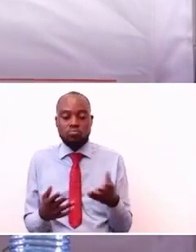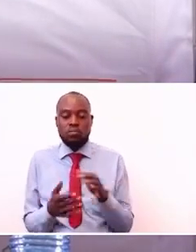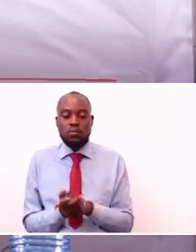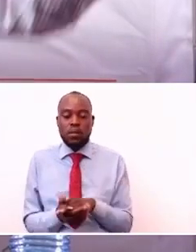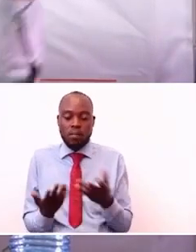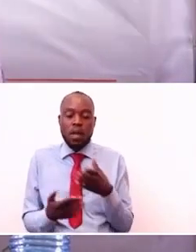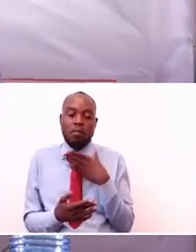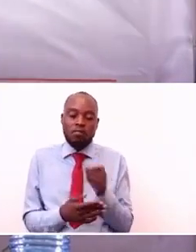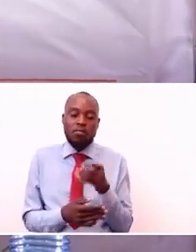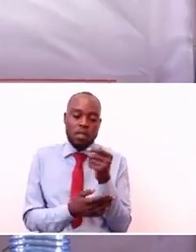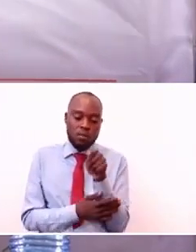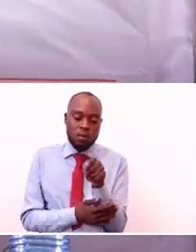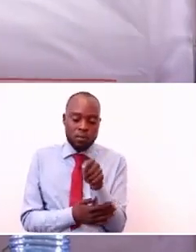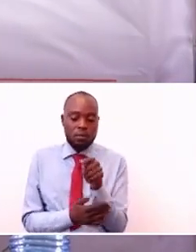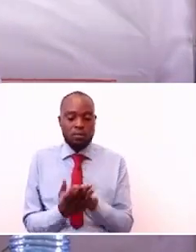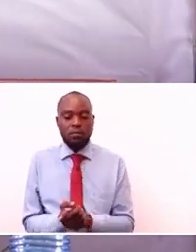needed that money?